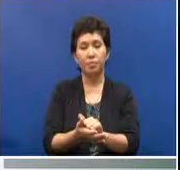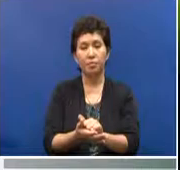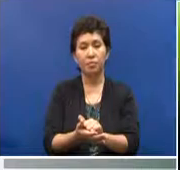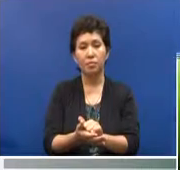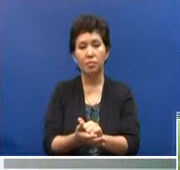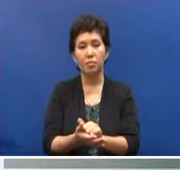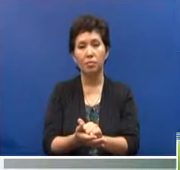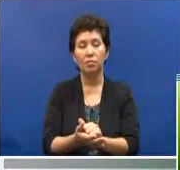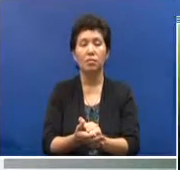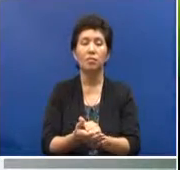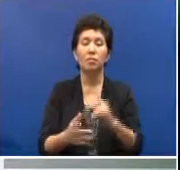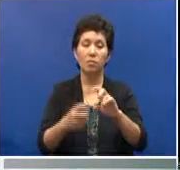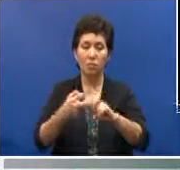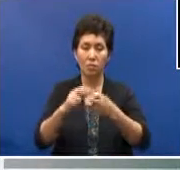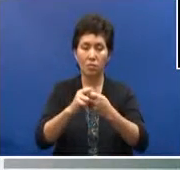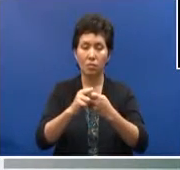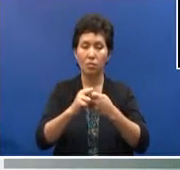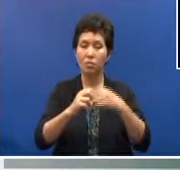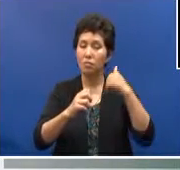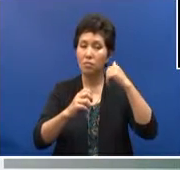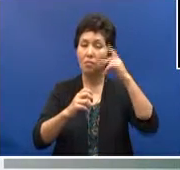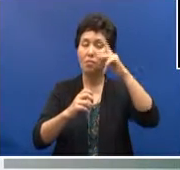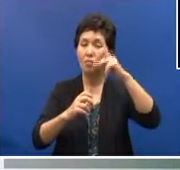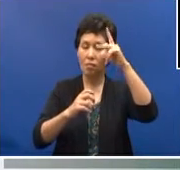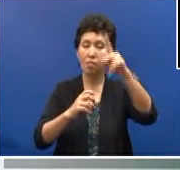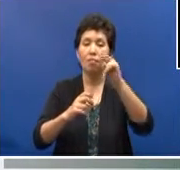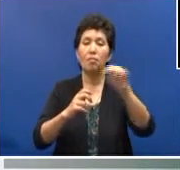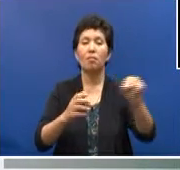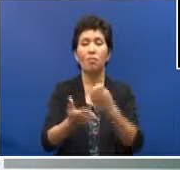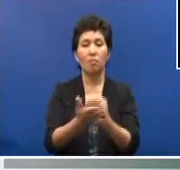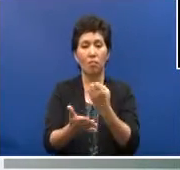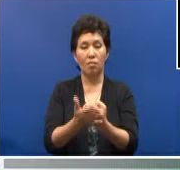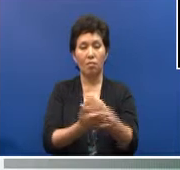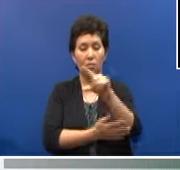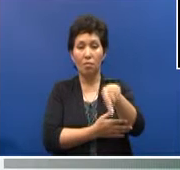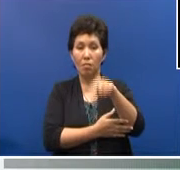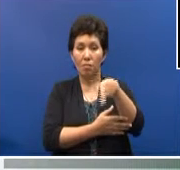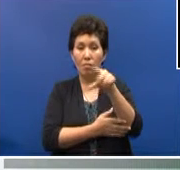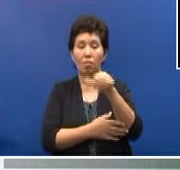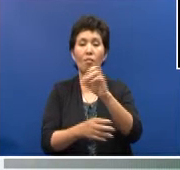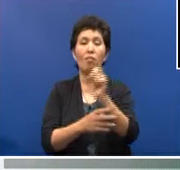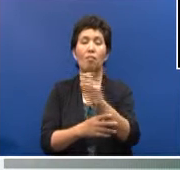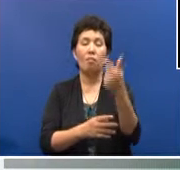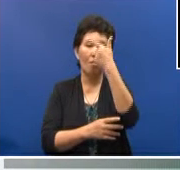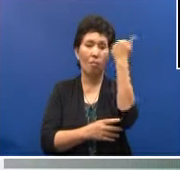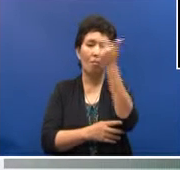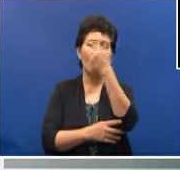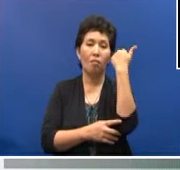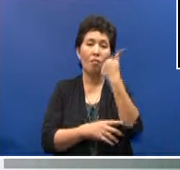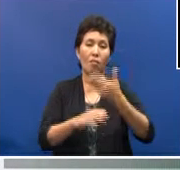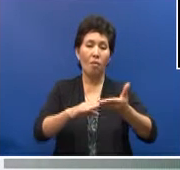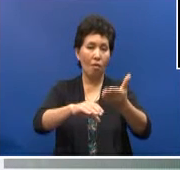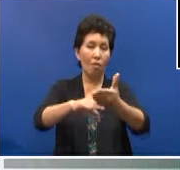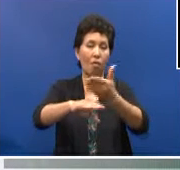ethnocentrism. The conflict perspective views economic inequalities as the cause for the increase